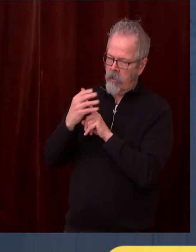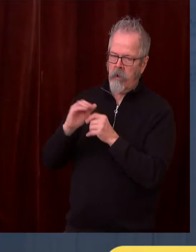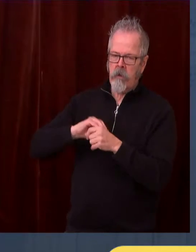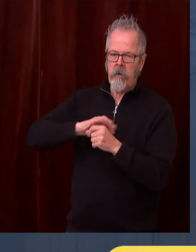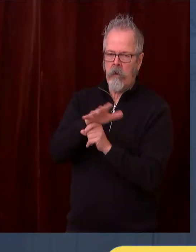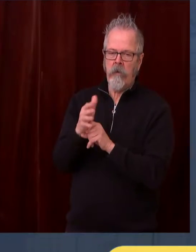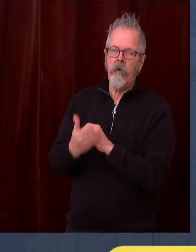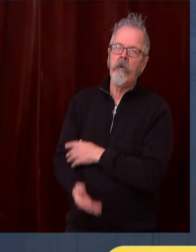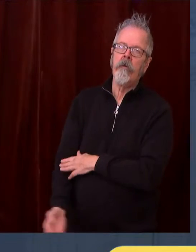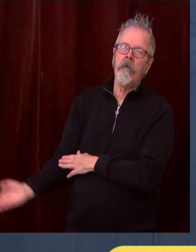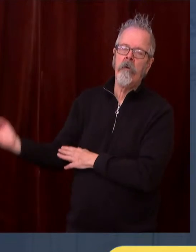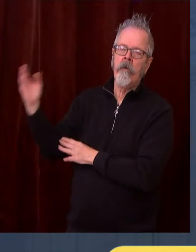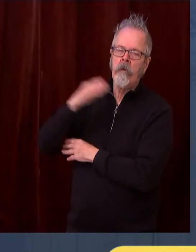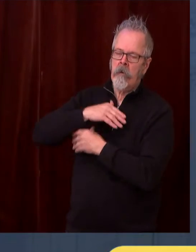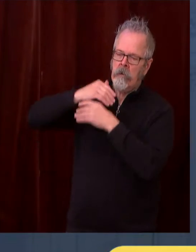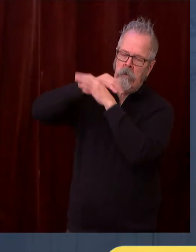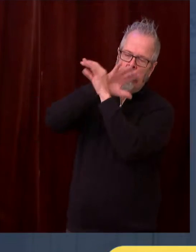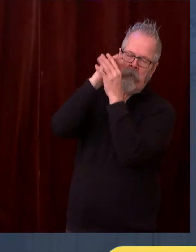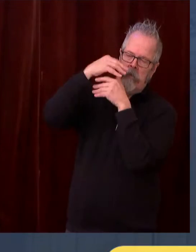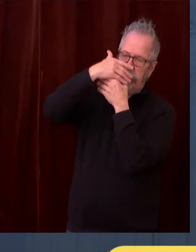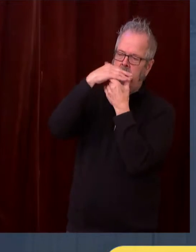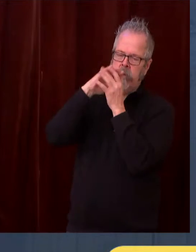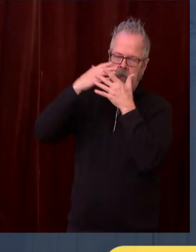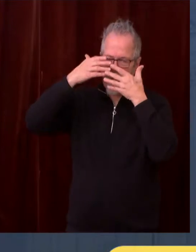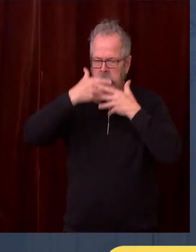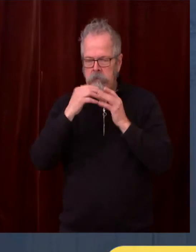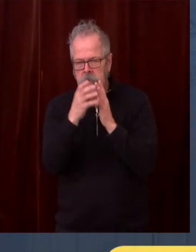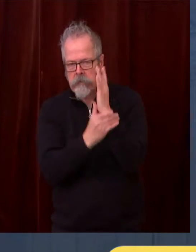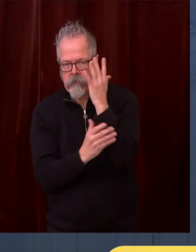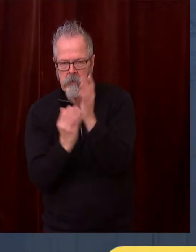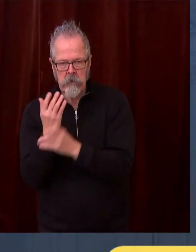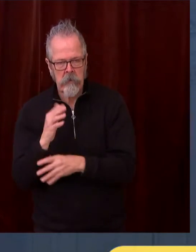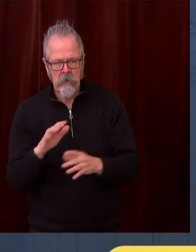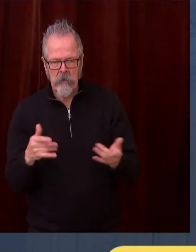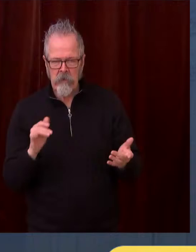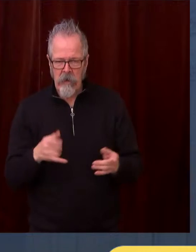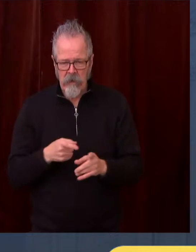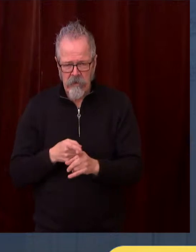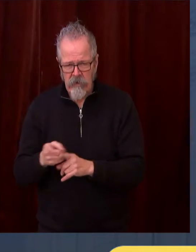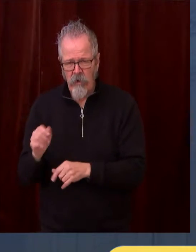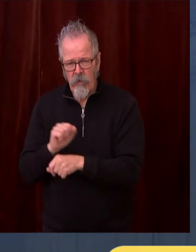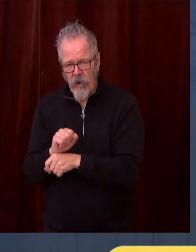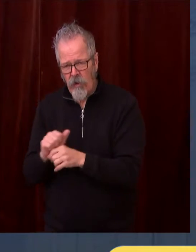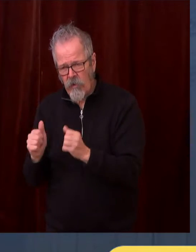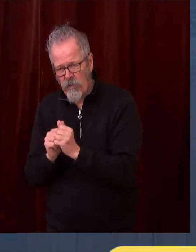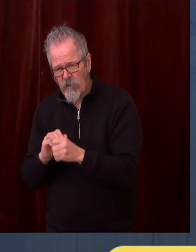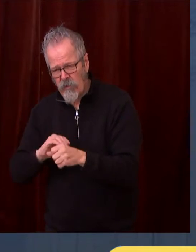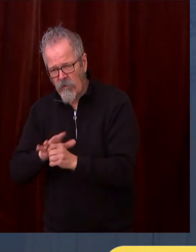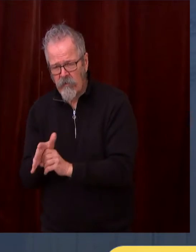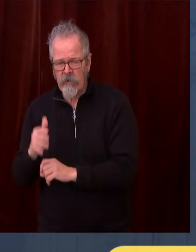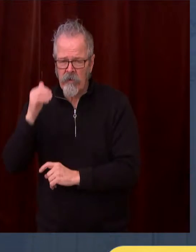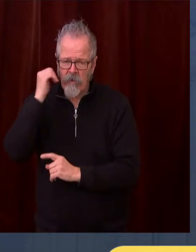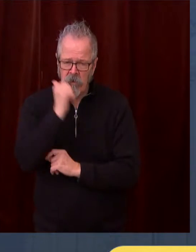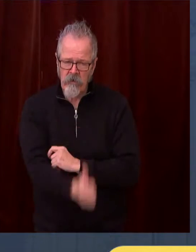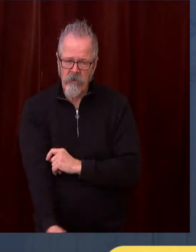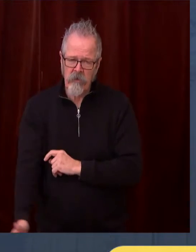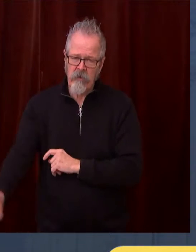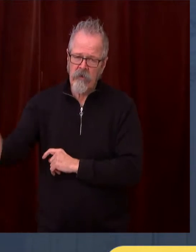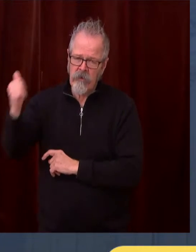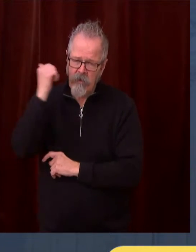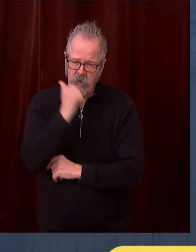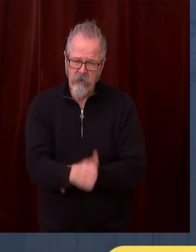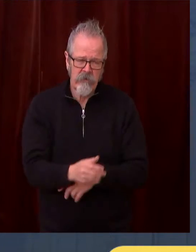working with COVID-19 patients. It is that group that is prioritized in this round of the